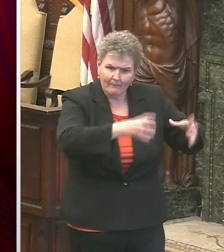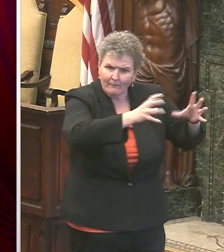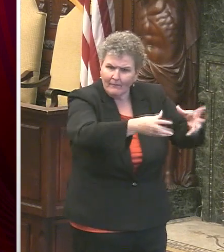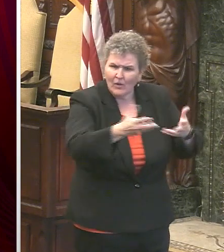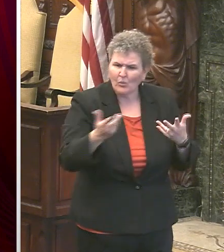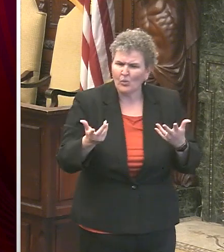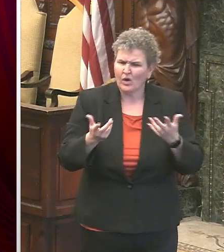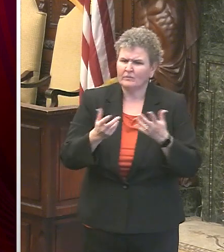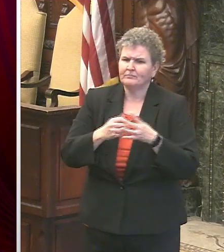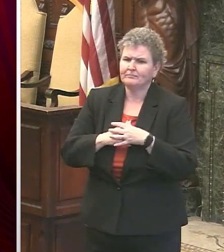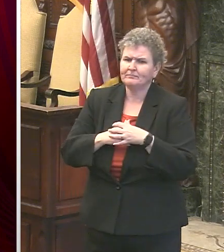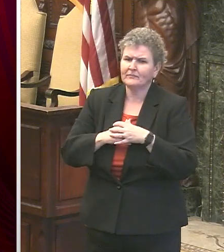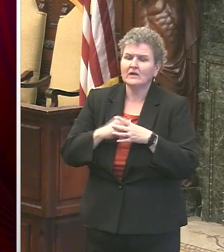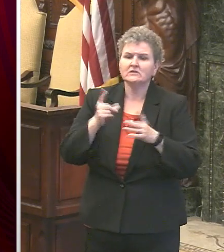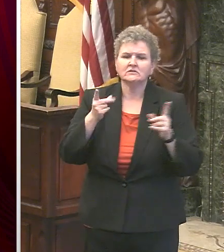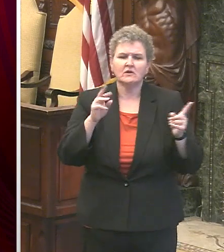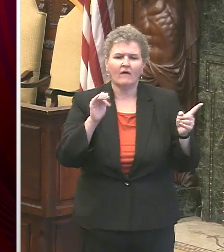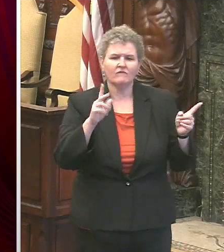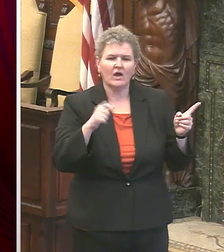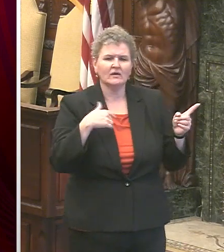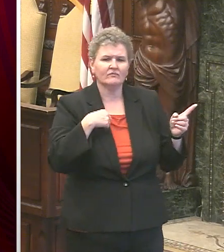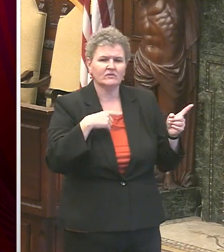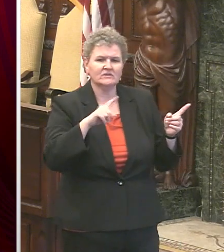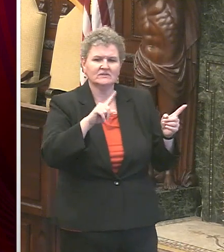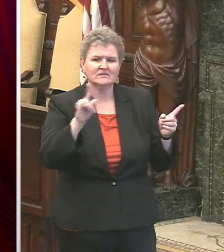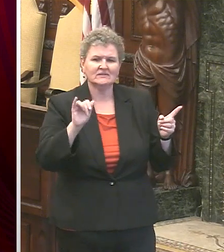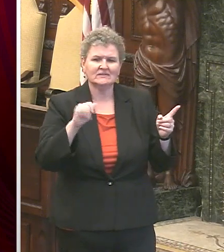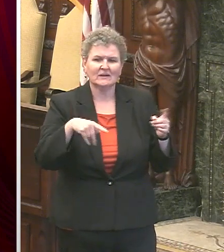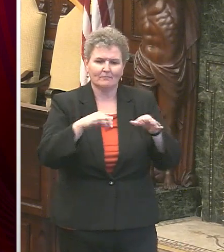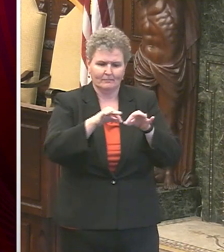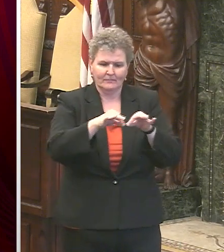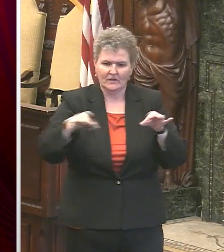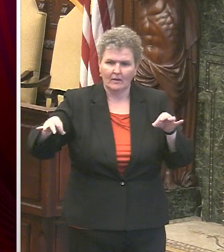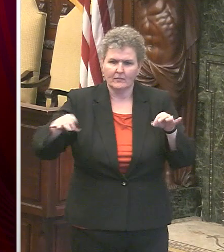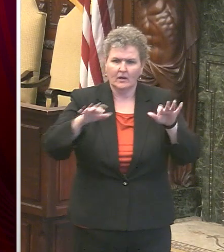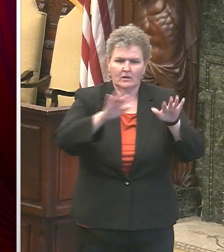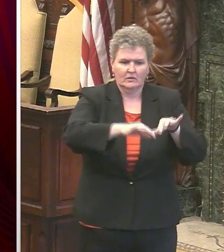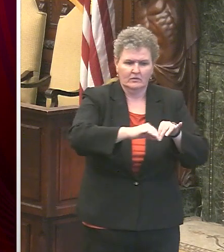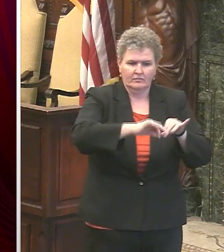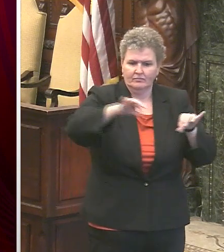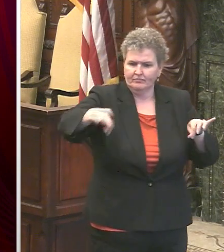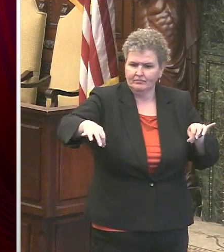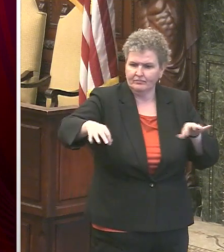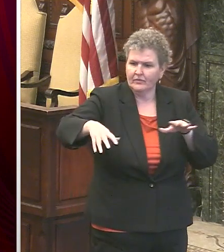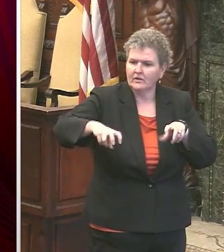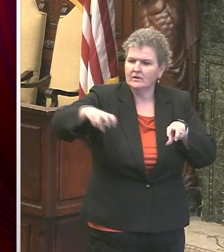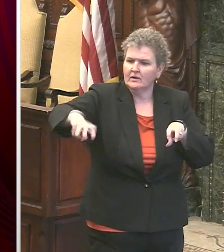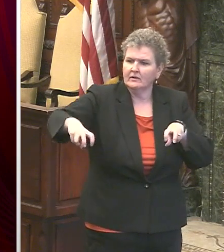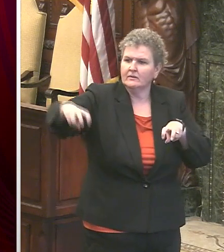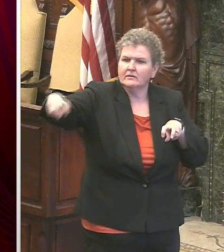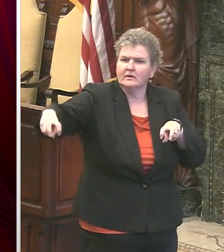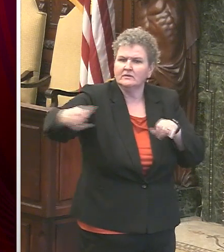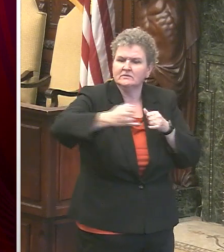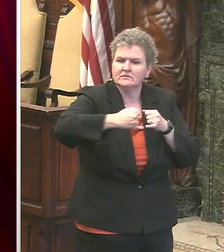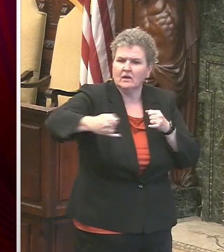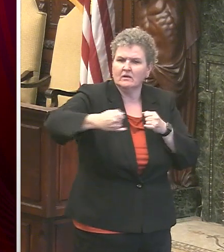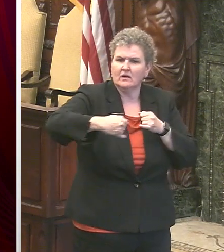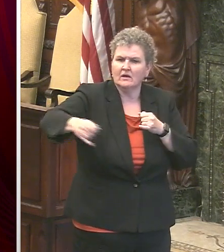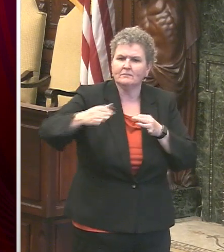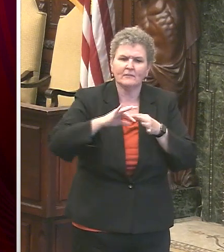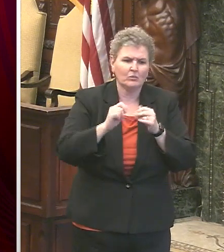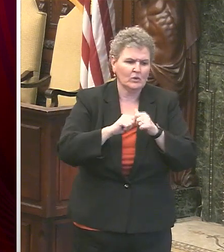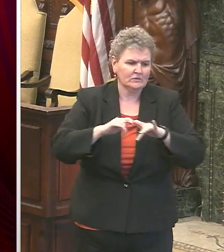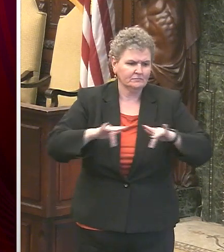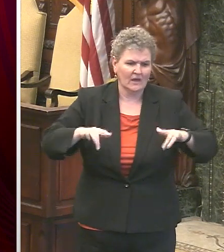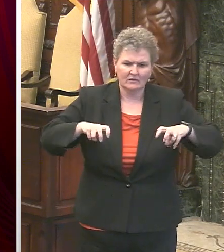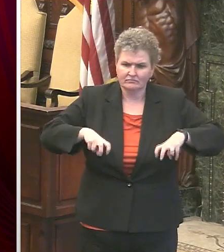They are going to zip tie off seats, so you can only sit in the seats where you have your tickets, and that leaves plenty of space around different household